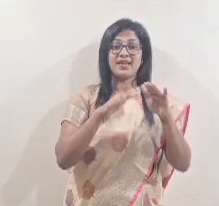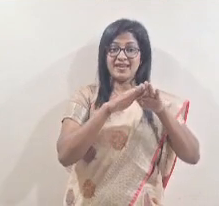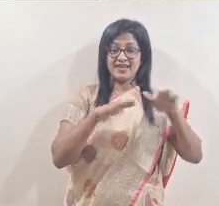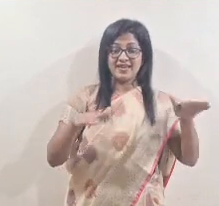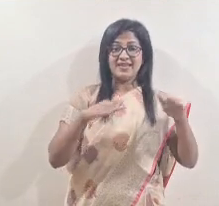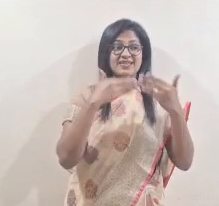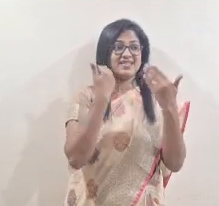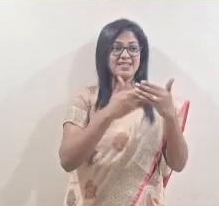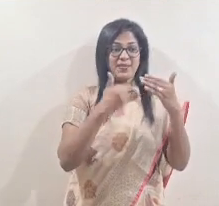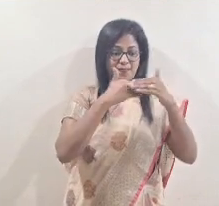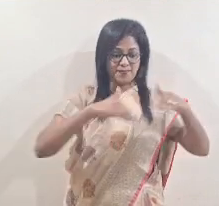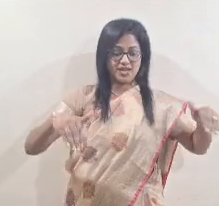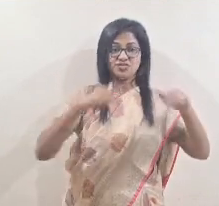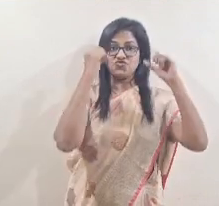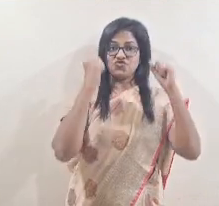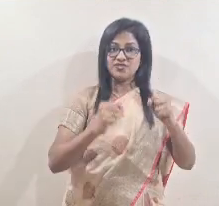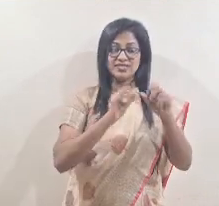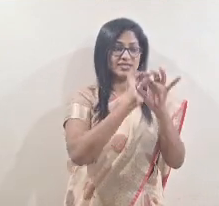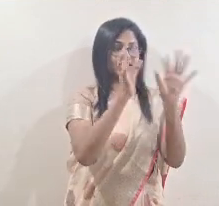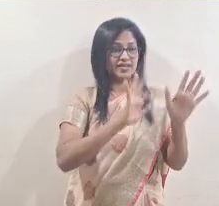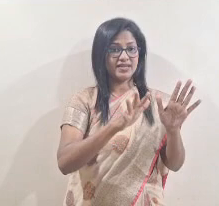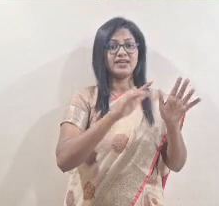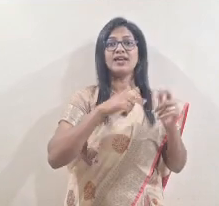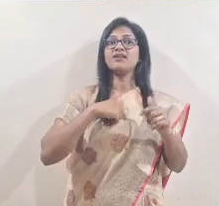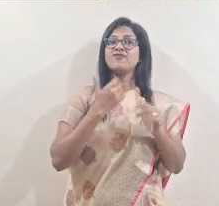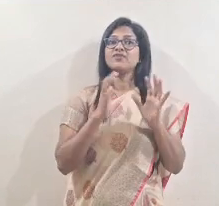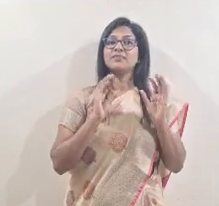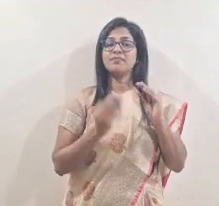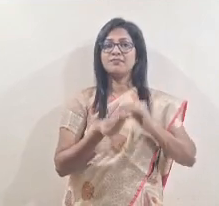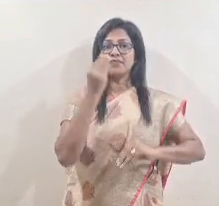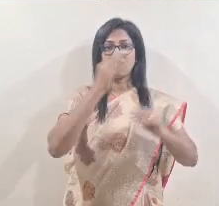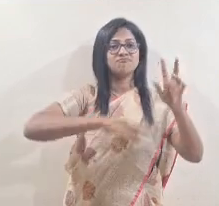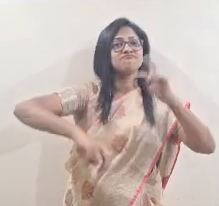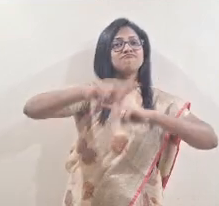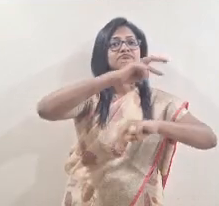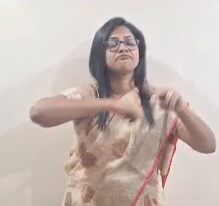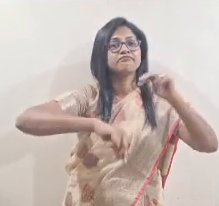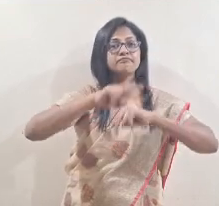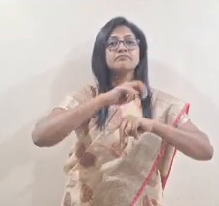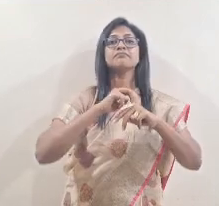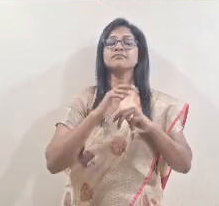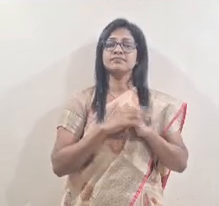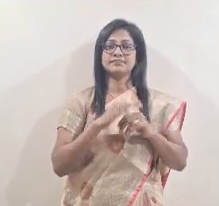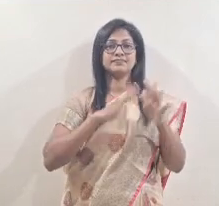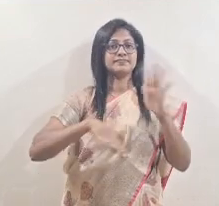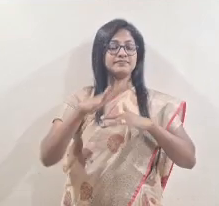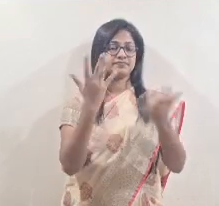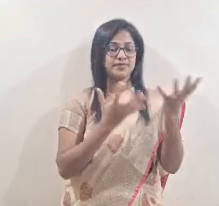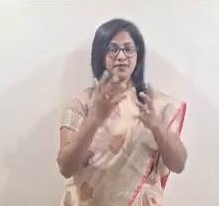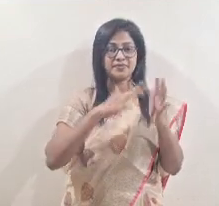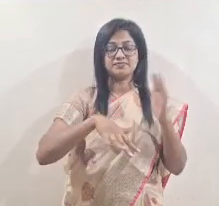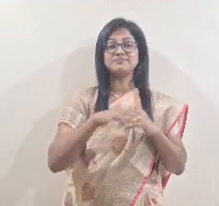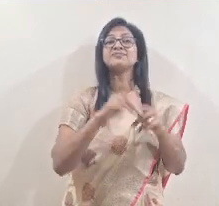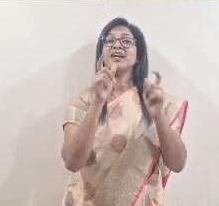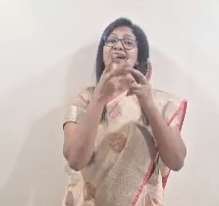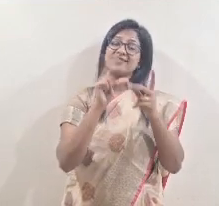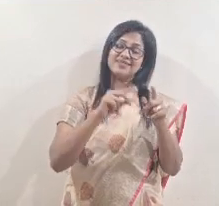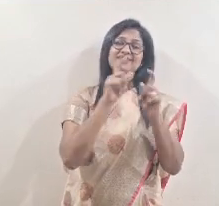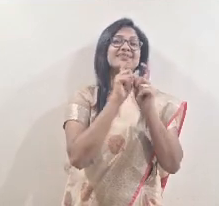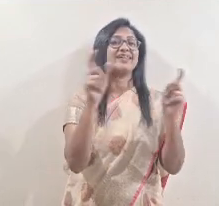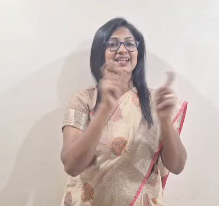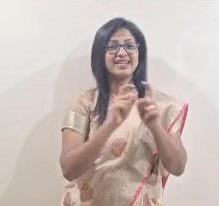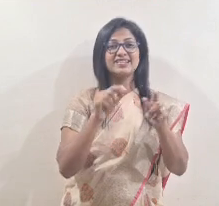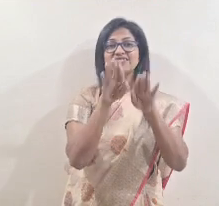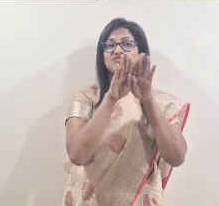benches have been installed and now they are more comfortable while roaming around in the market. Again, the cleanliness